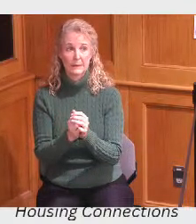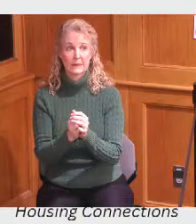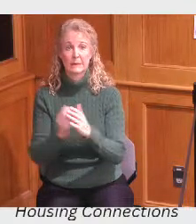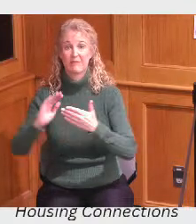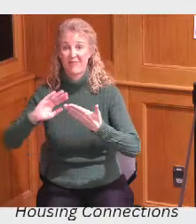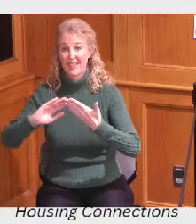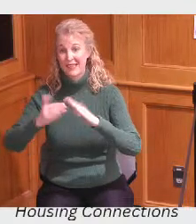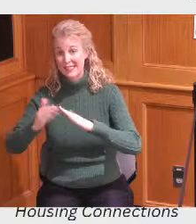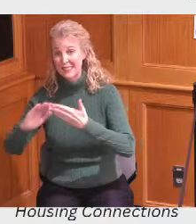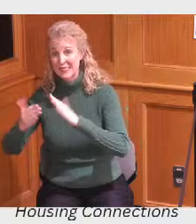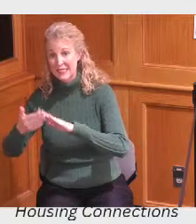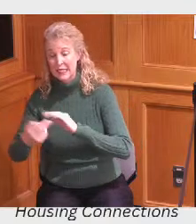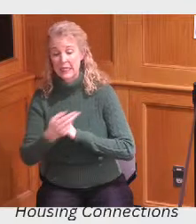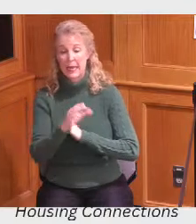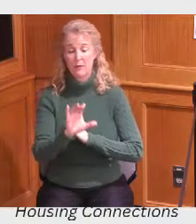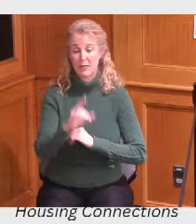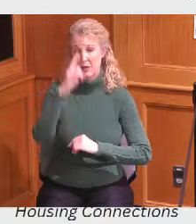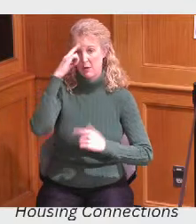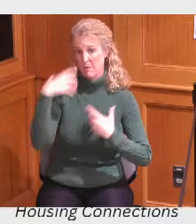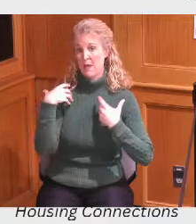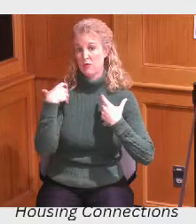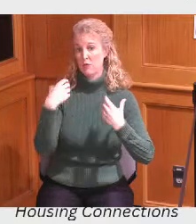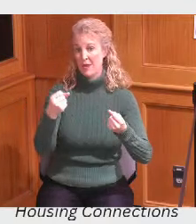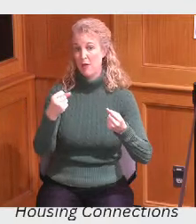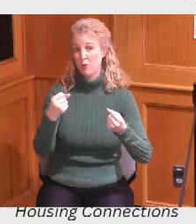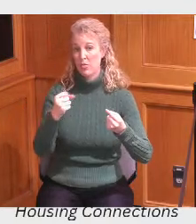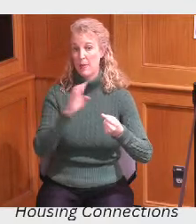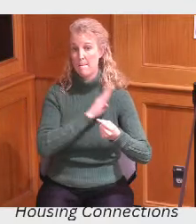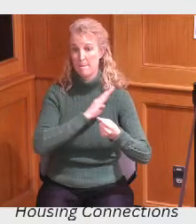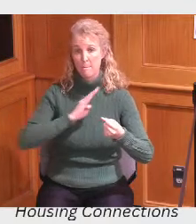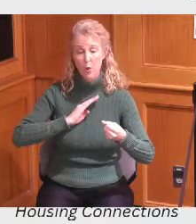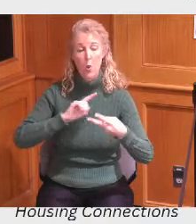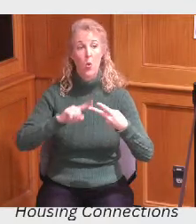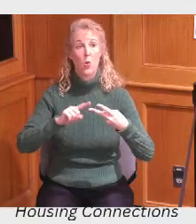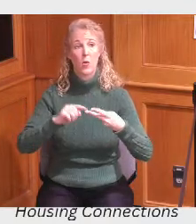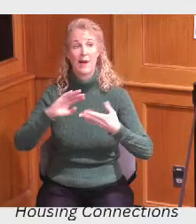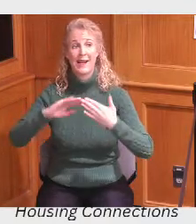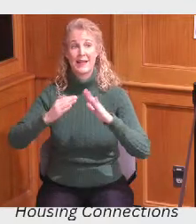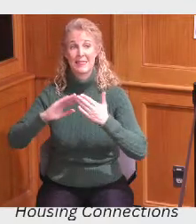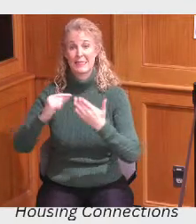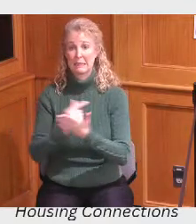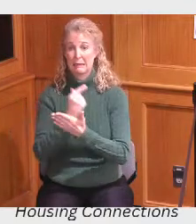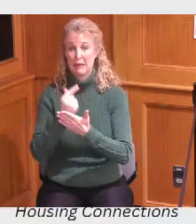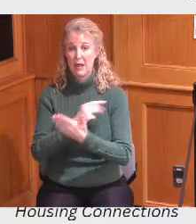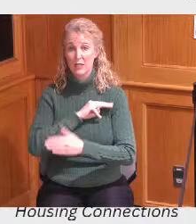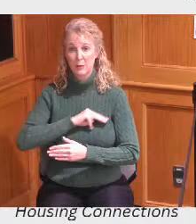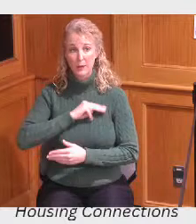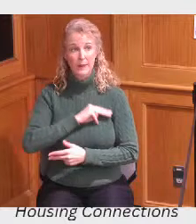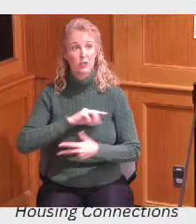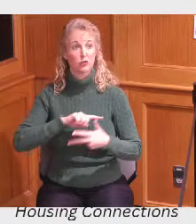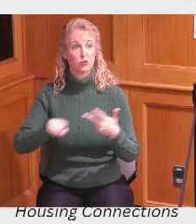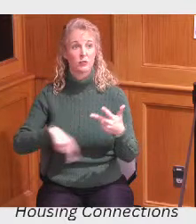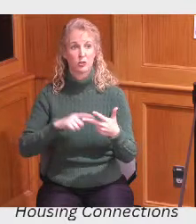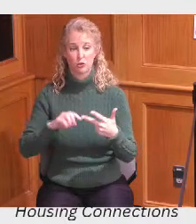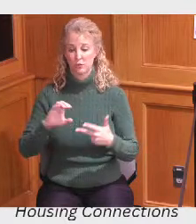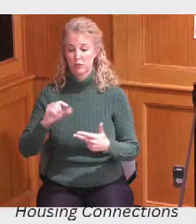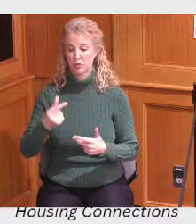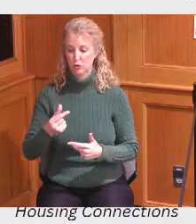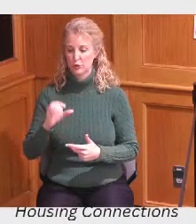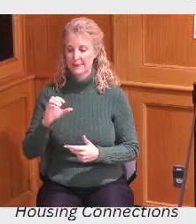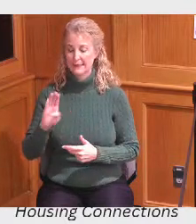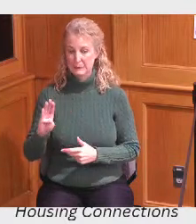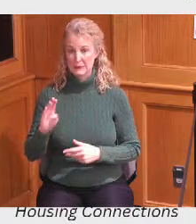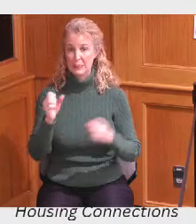city, Hamilton County Mental Health Recovery Services Board, and City Gospel Mission, GCB, Strategies to